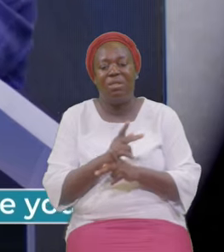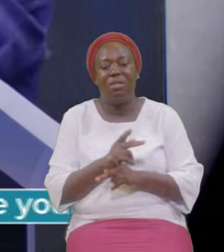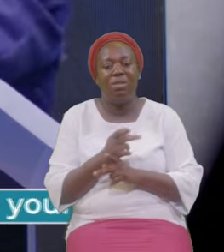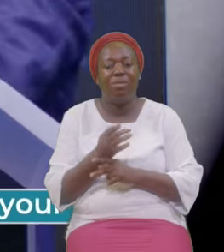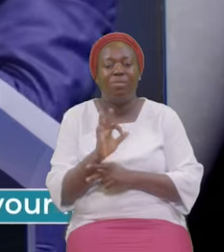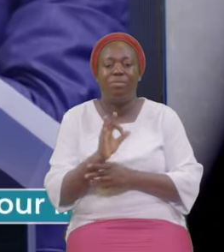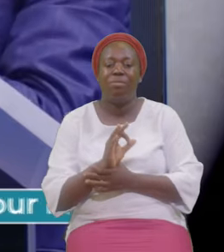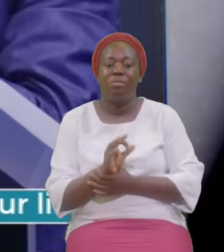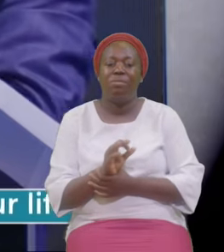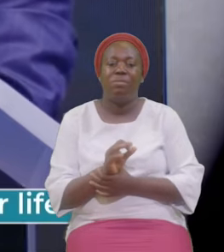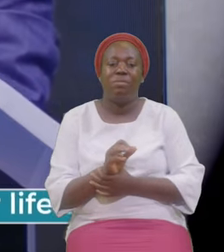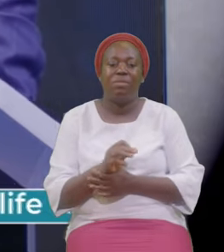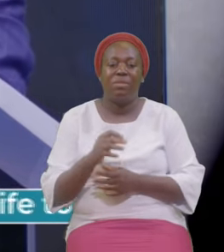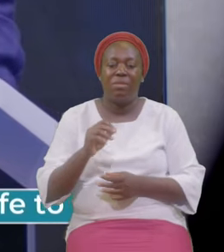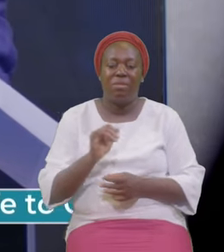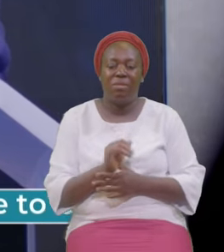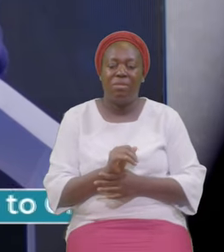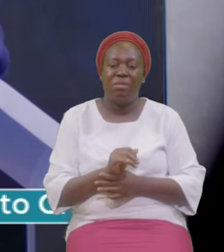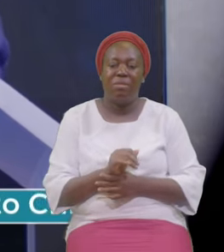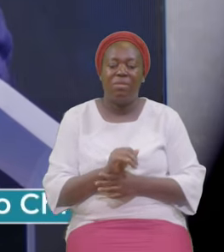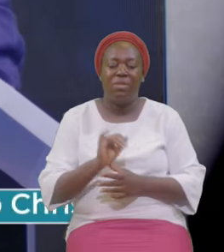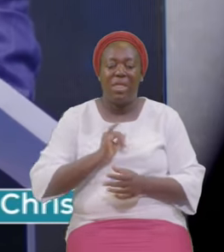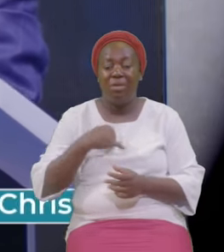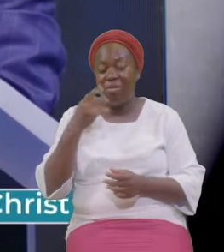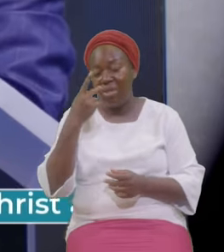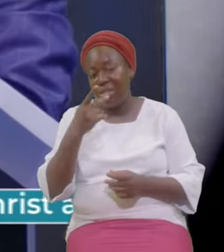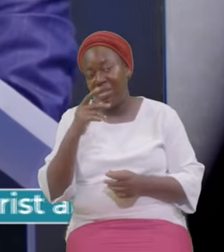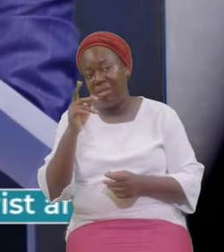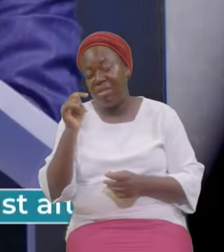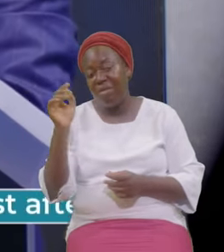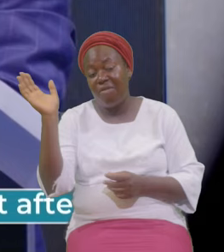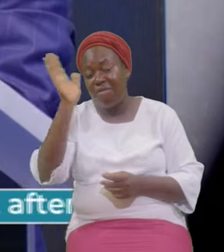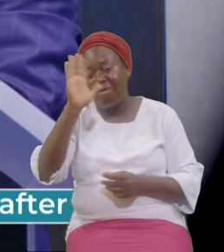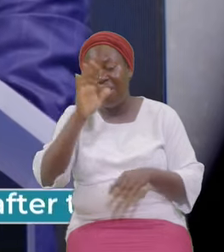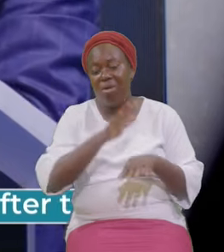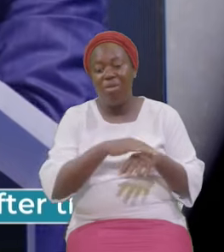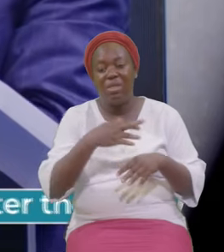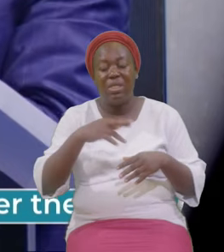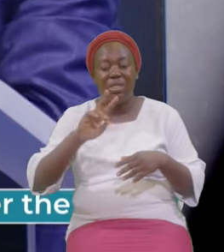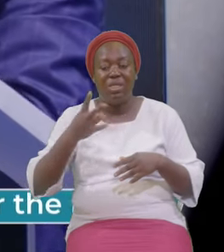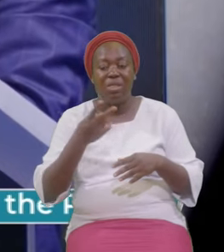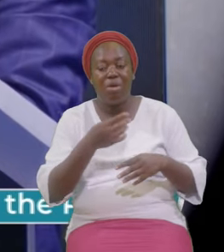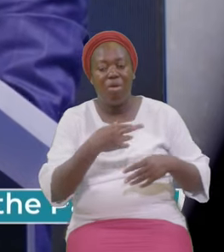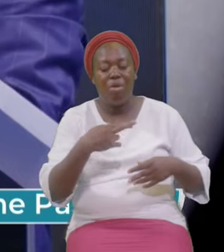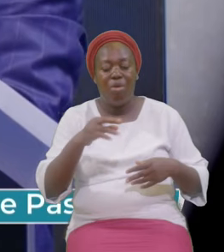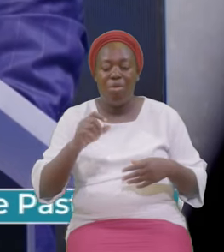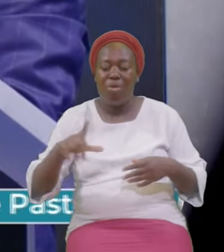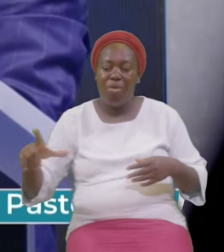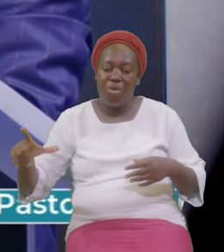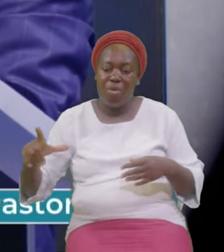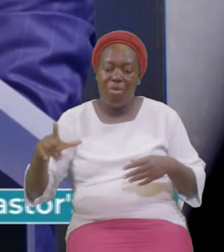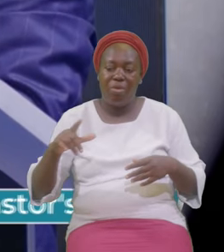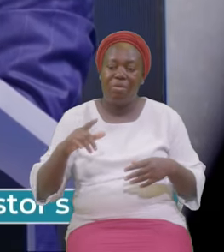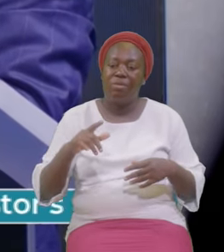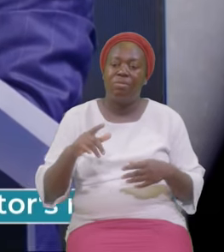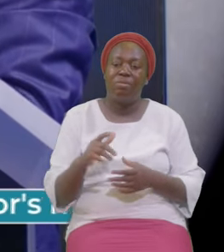I'm here to see the flag on the second row, on the right side, behind, far behind.